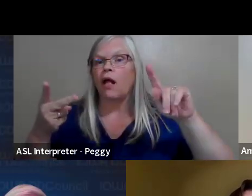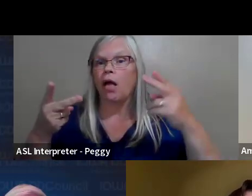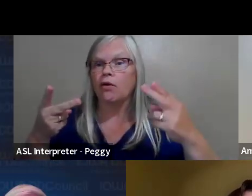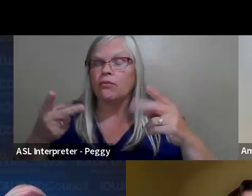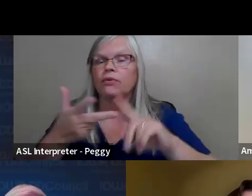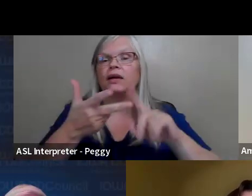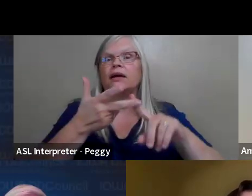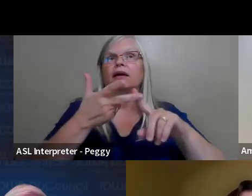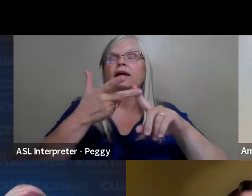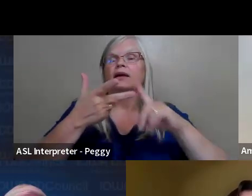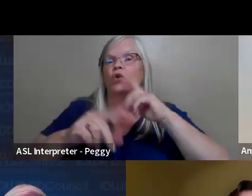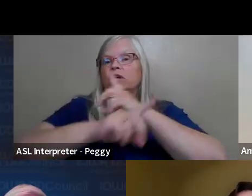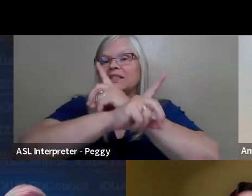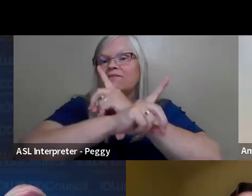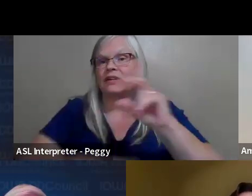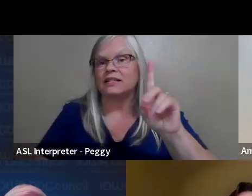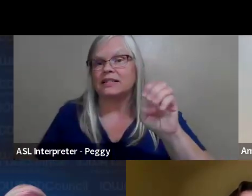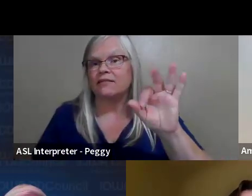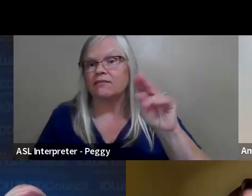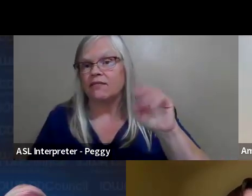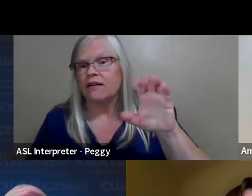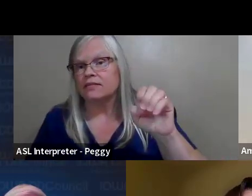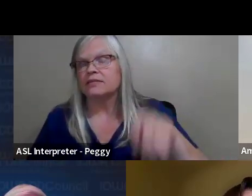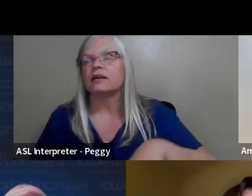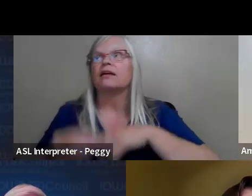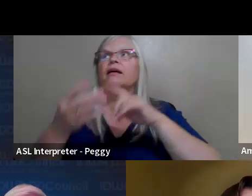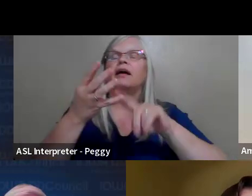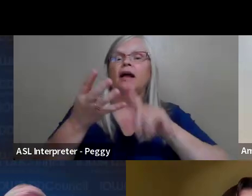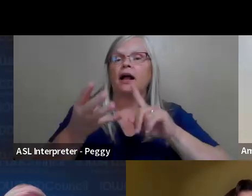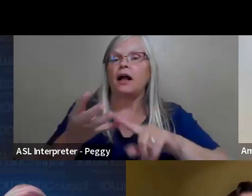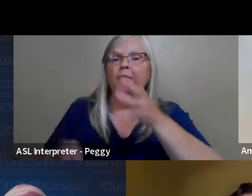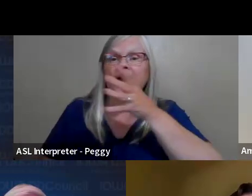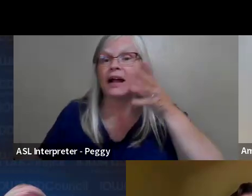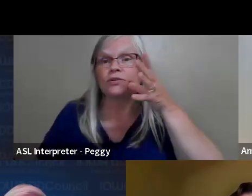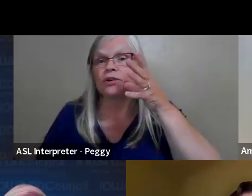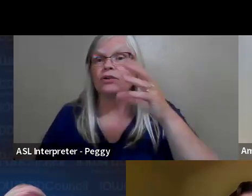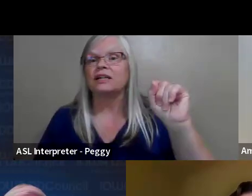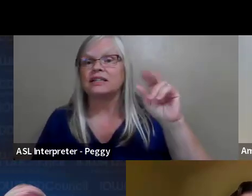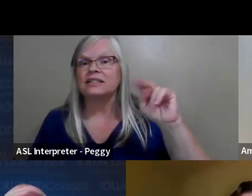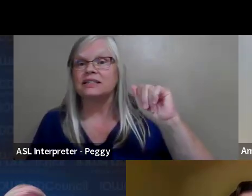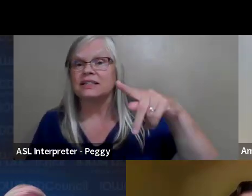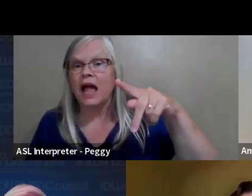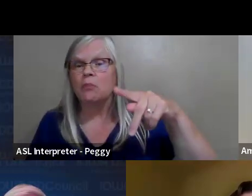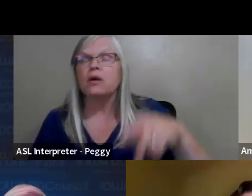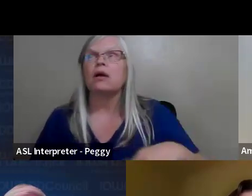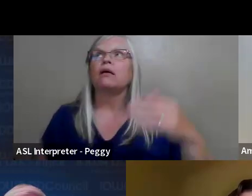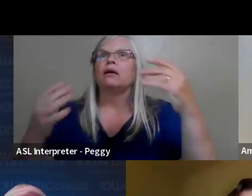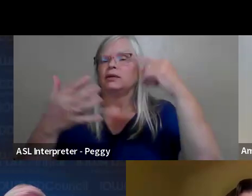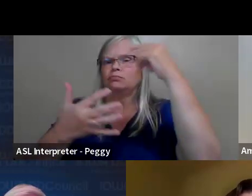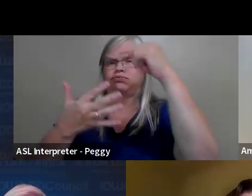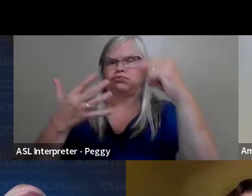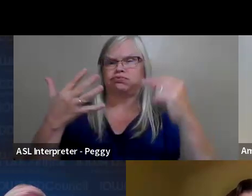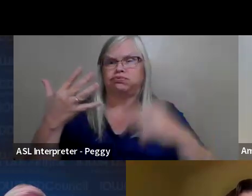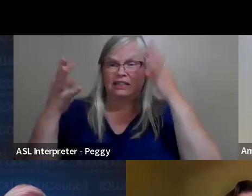for defense, how much money for agriculture and SNAP. So all of these decisions are being made